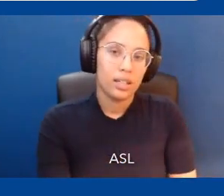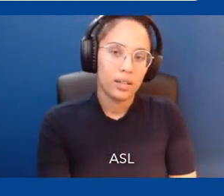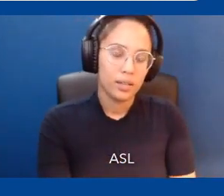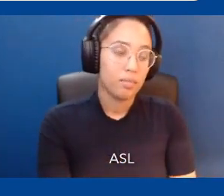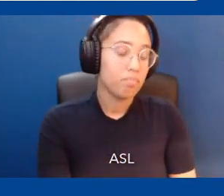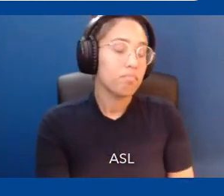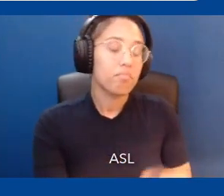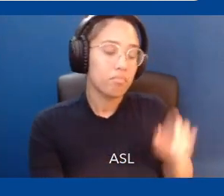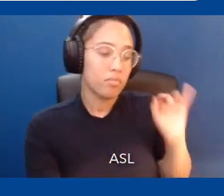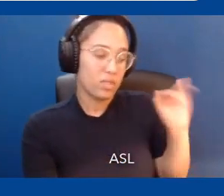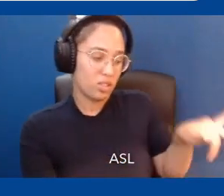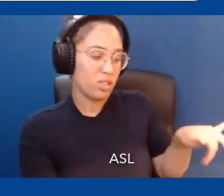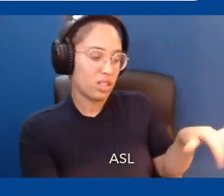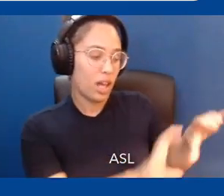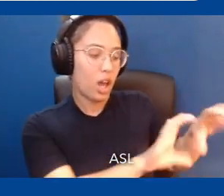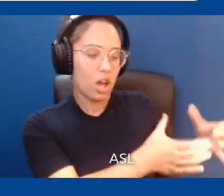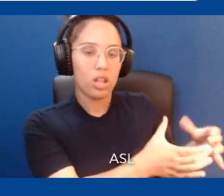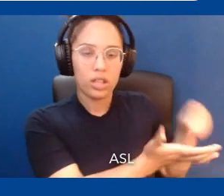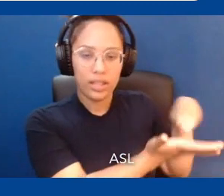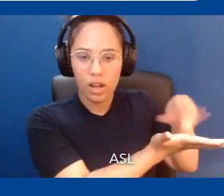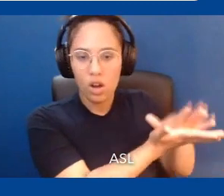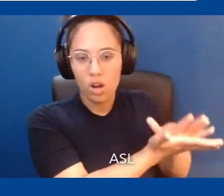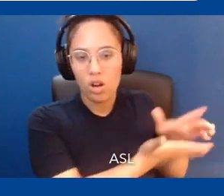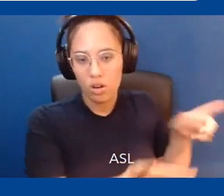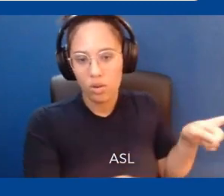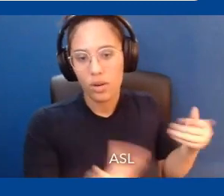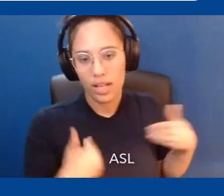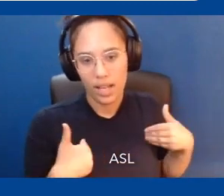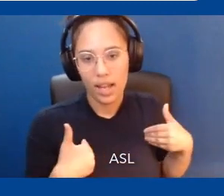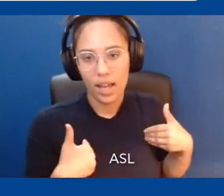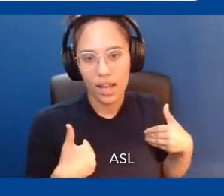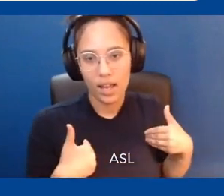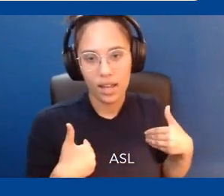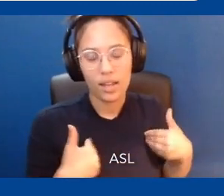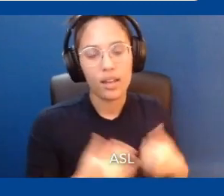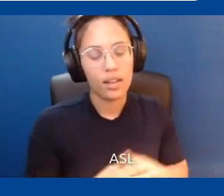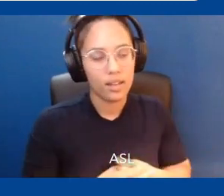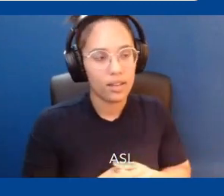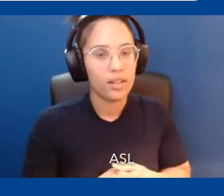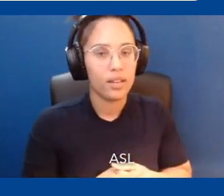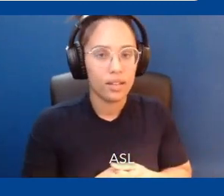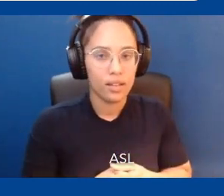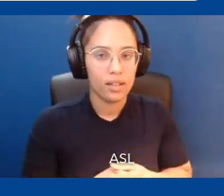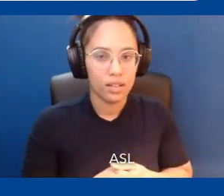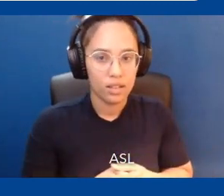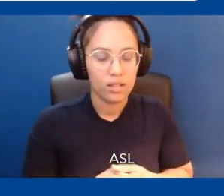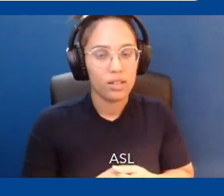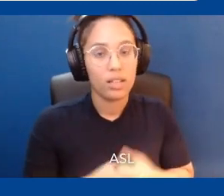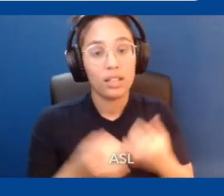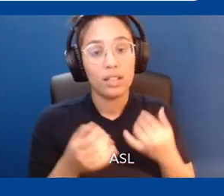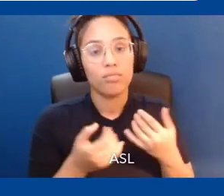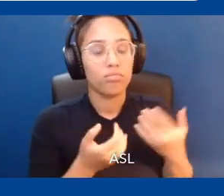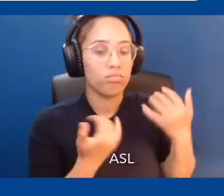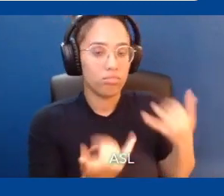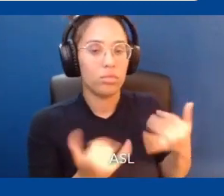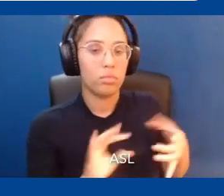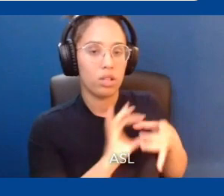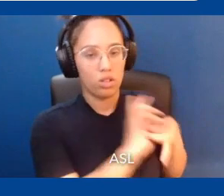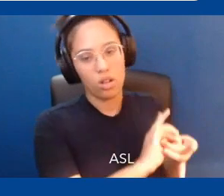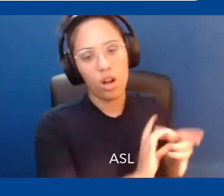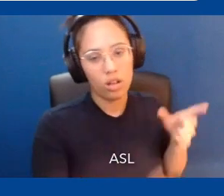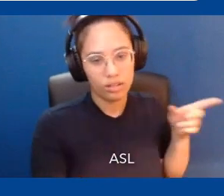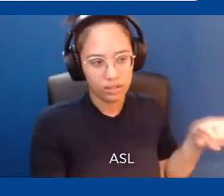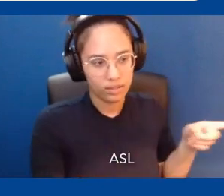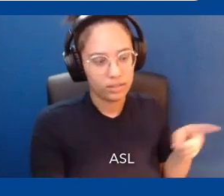they have that archive. She doesn't lost her property, of course, but it belongs to that archive.